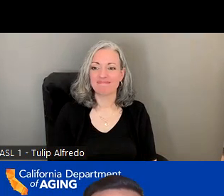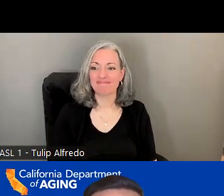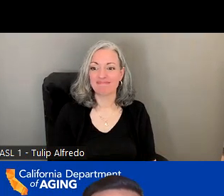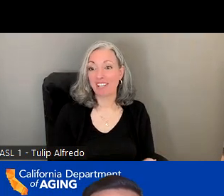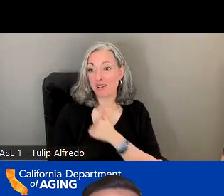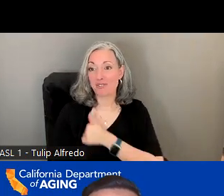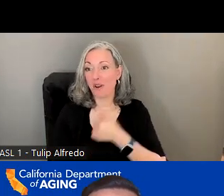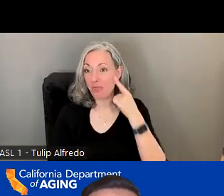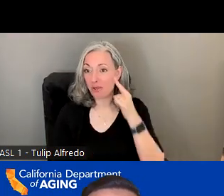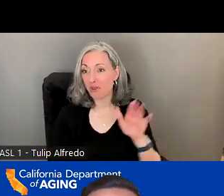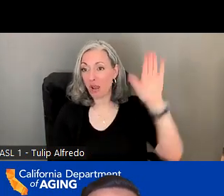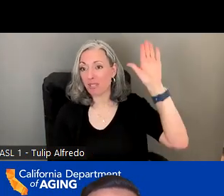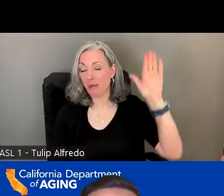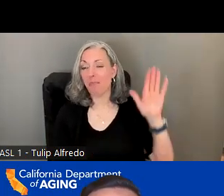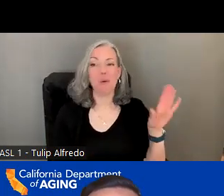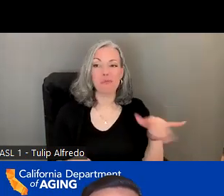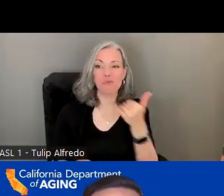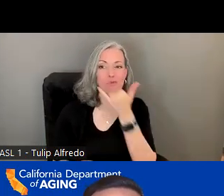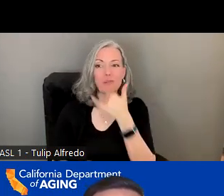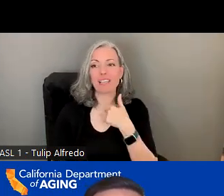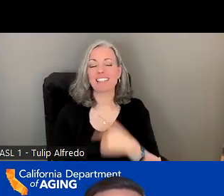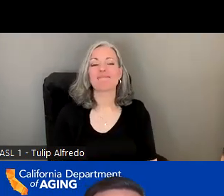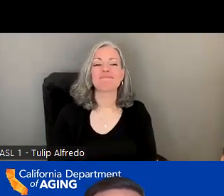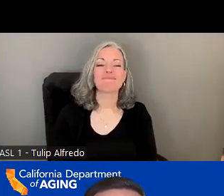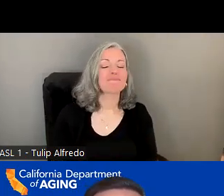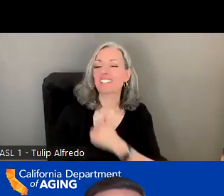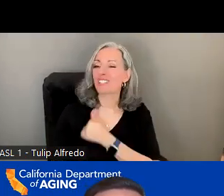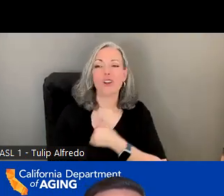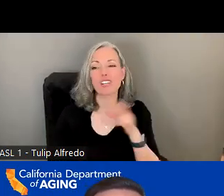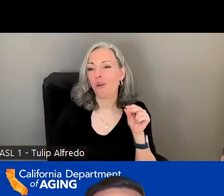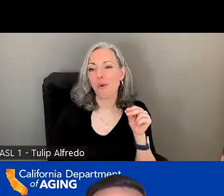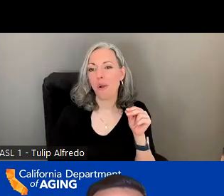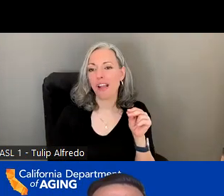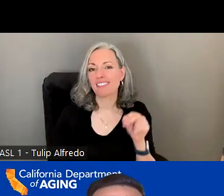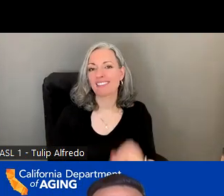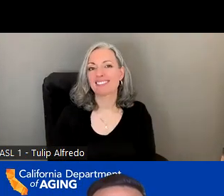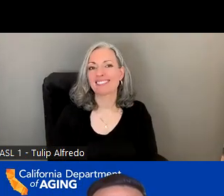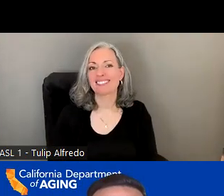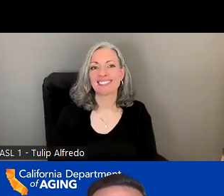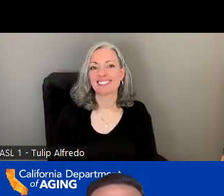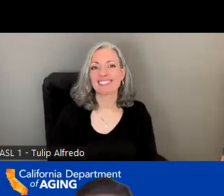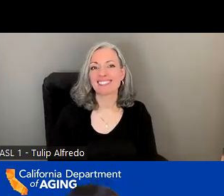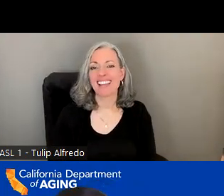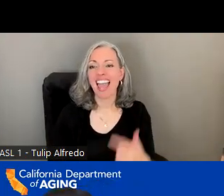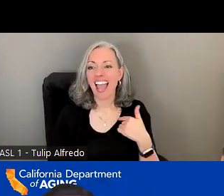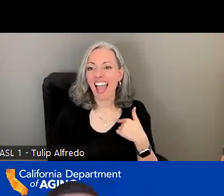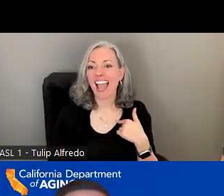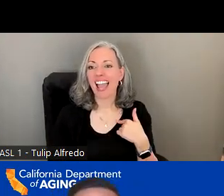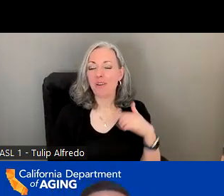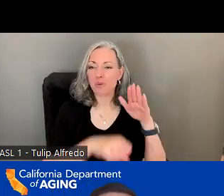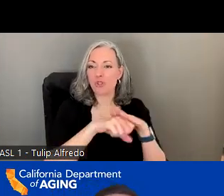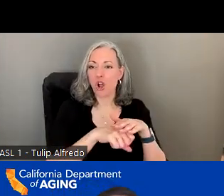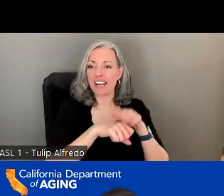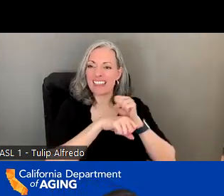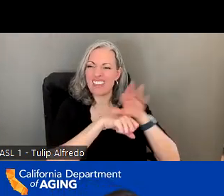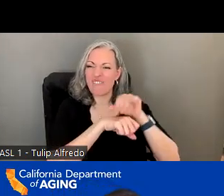Sorry, I thought your hand was up, Vincent. Maybe it was up from last time. Oh, sorry. My mute didn't go up. I was on the advisory committee for this, and